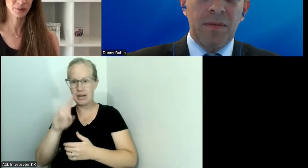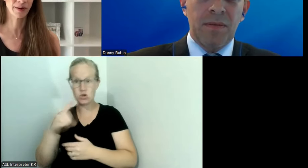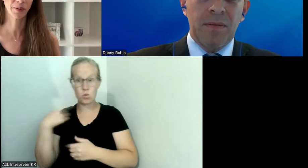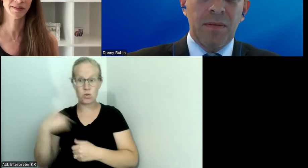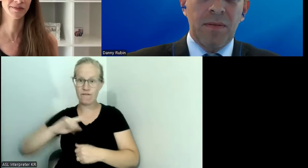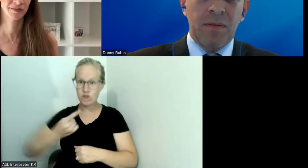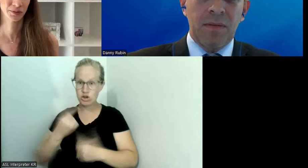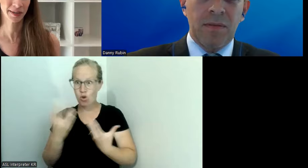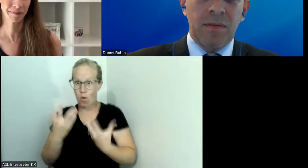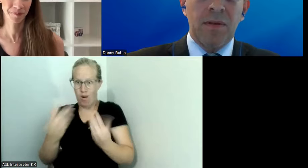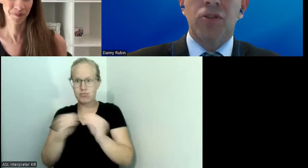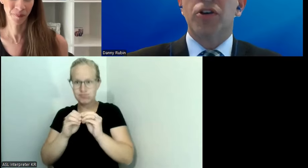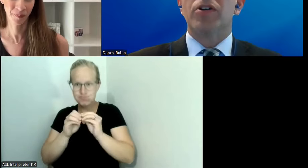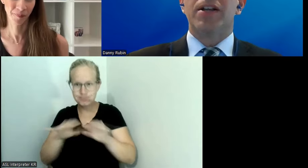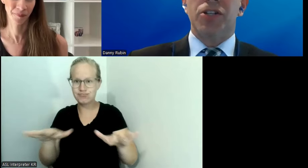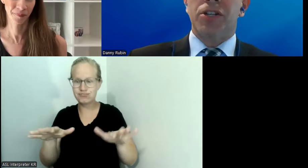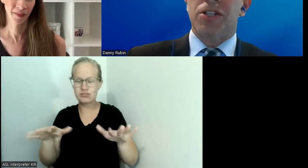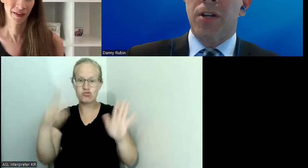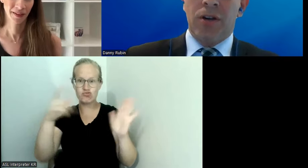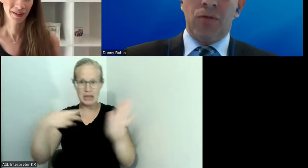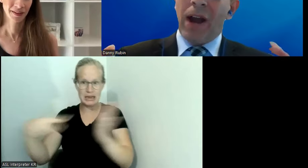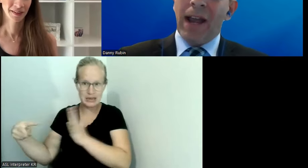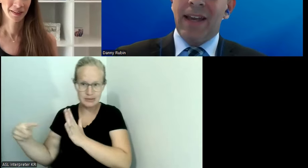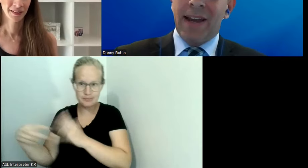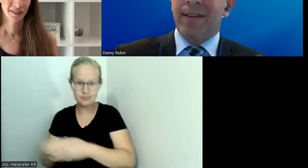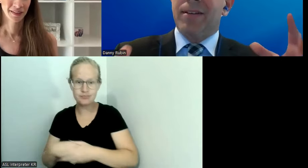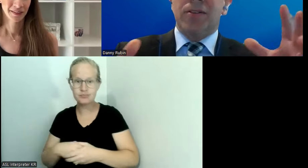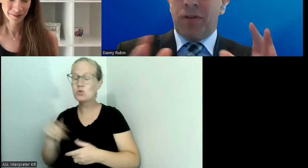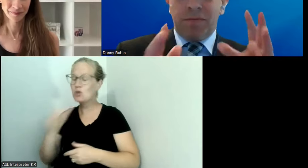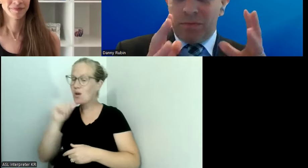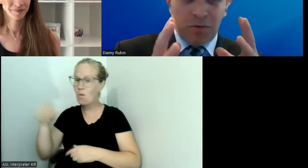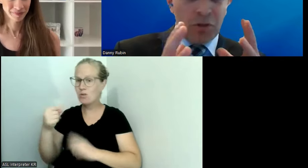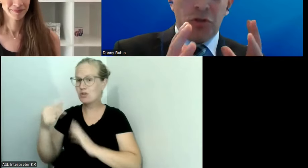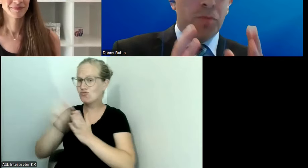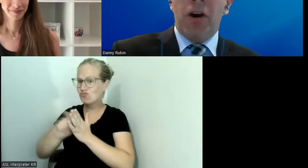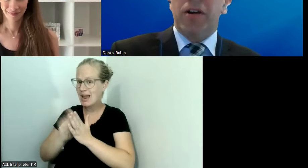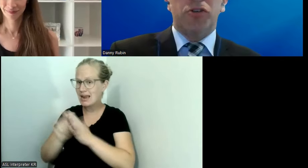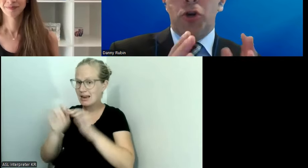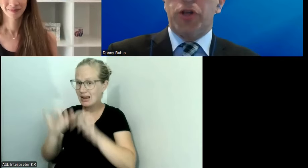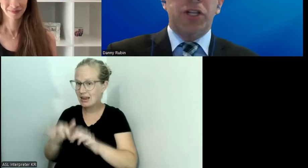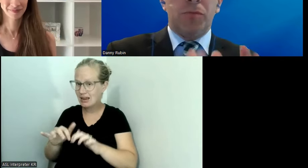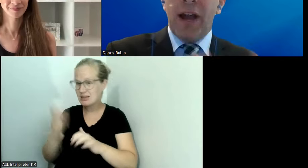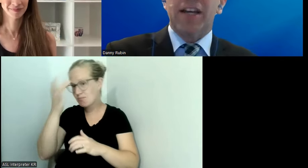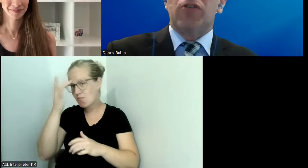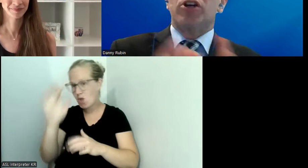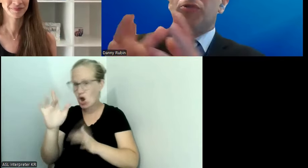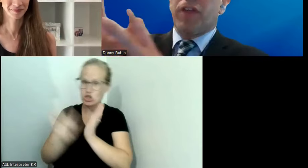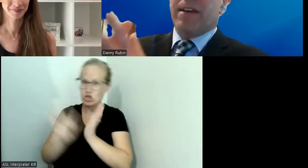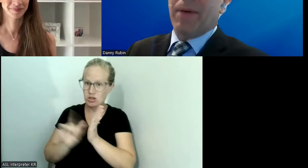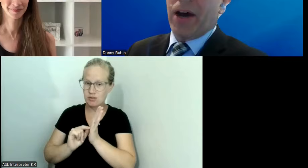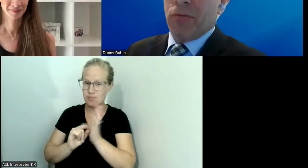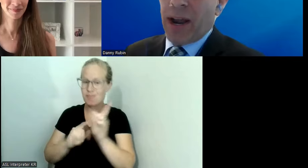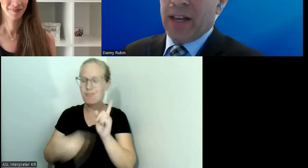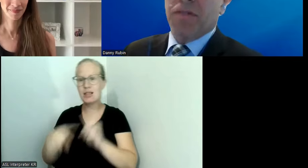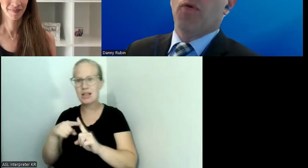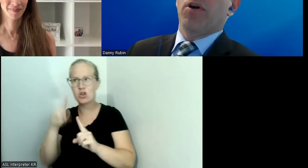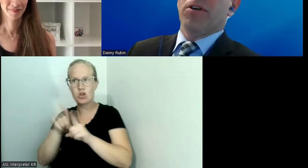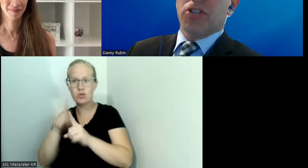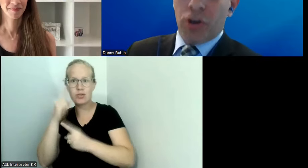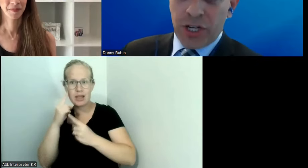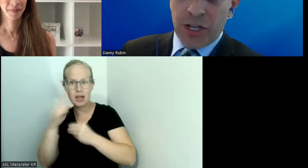go out to everyone to read. So you're not just writing sort of just smart journalism writing. You're also thinking about